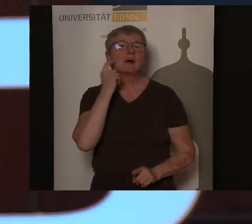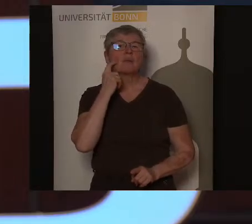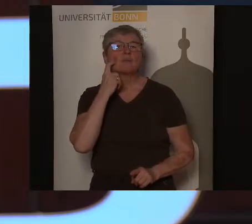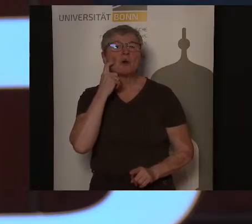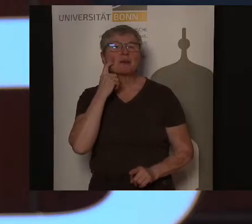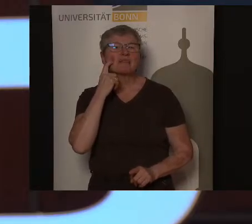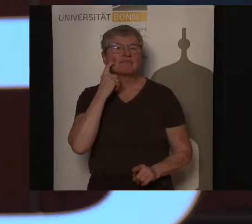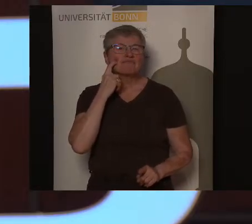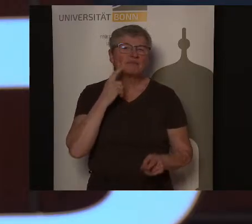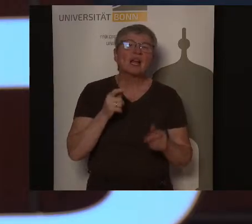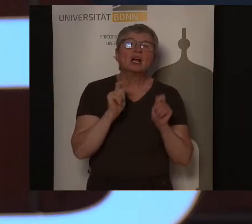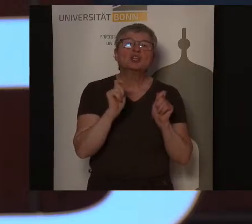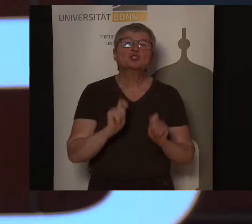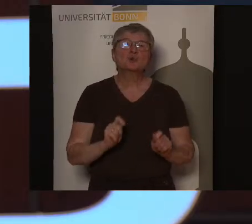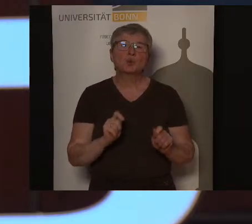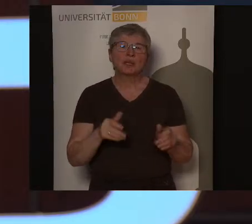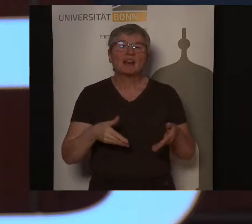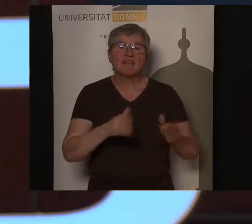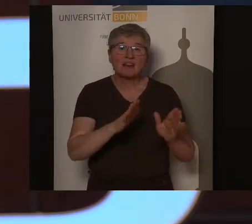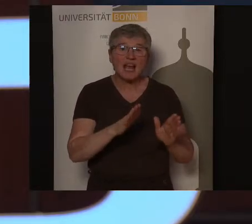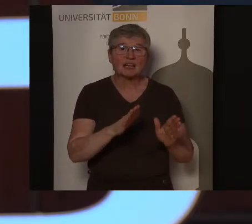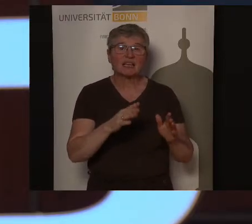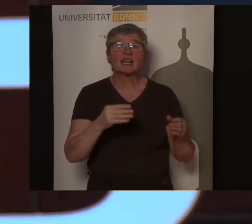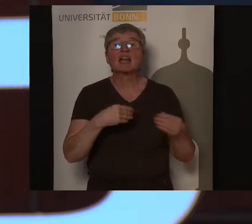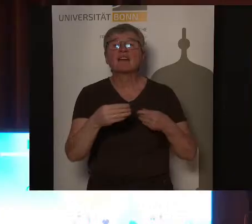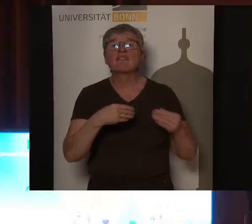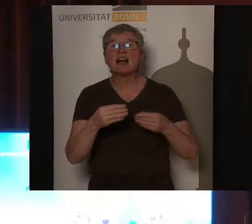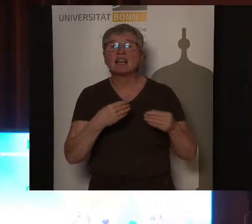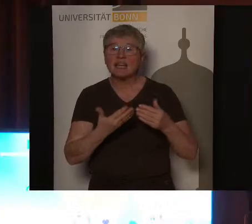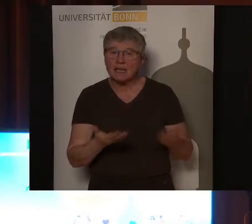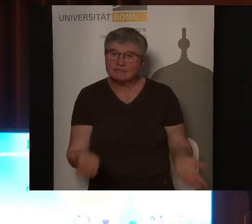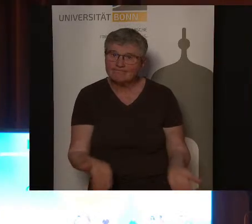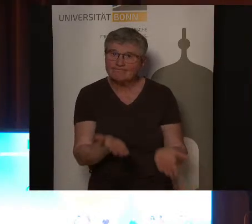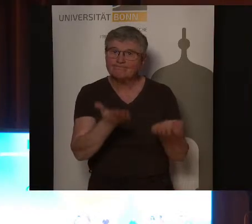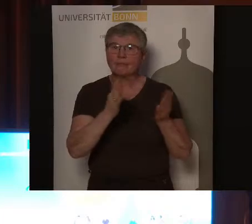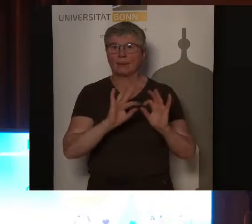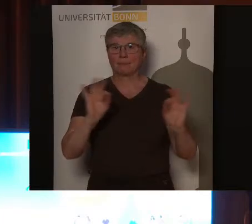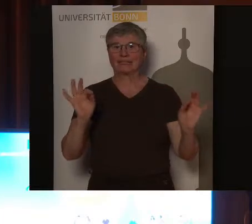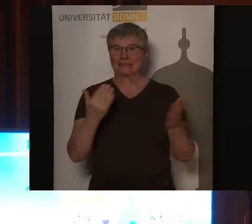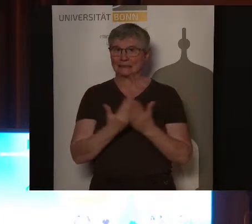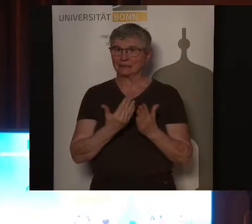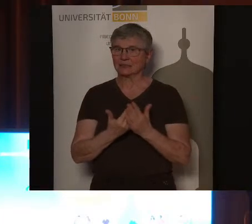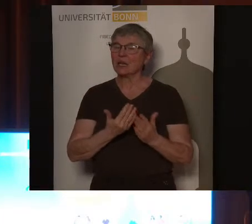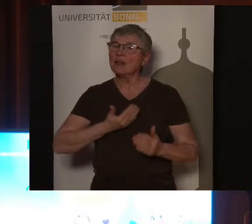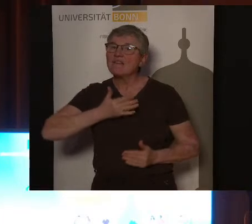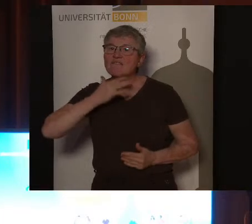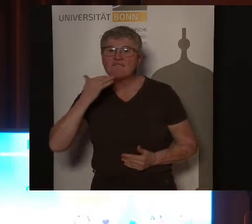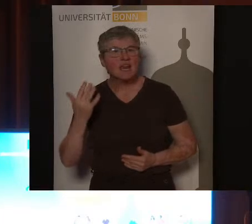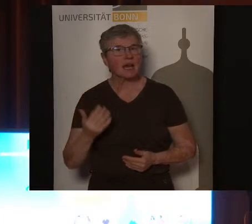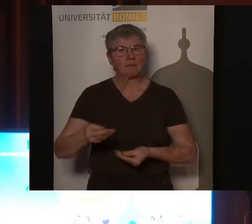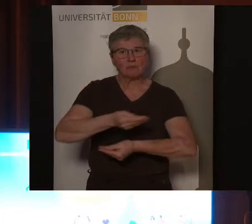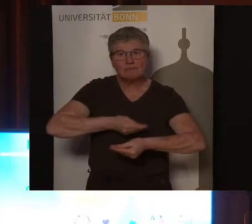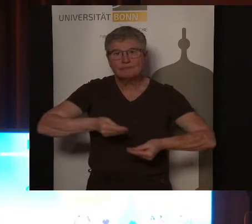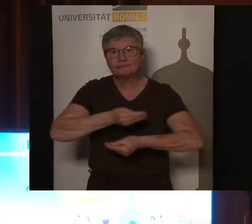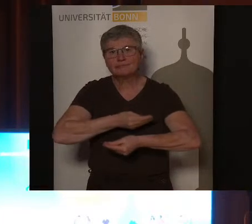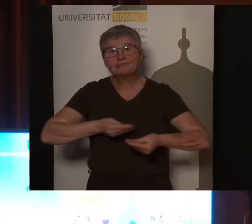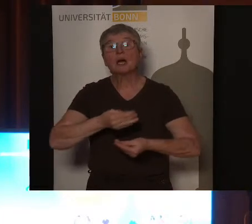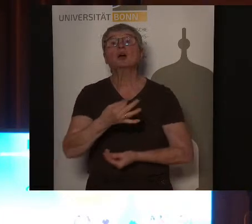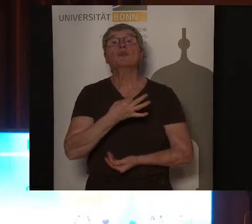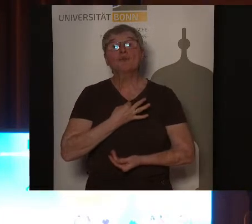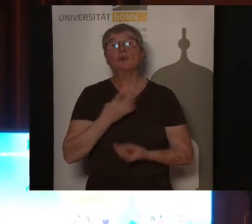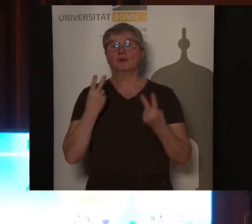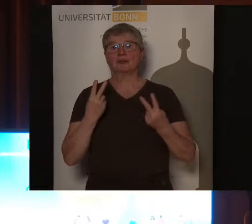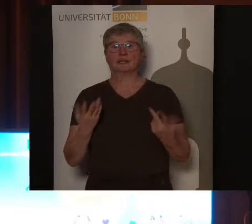my dean colleagues how to run their faculties, but it's my job to advance our university, to promote it, and to promote